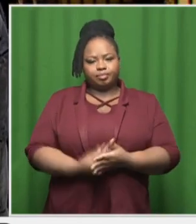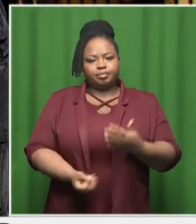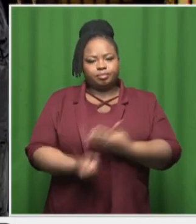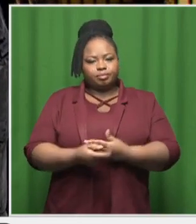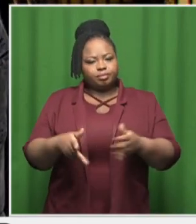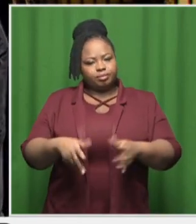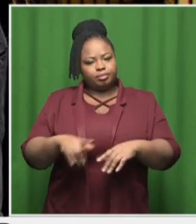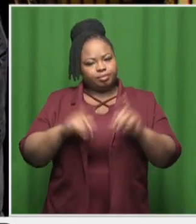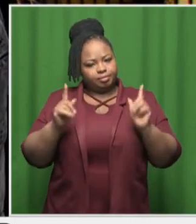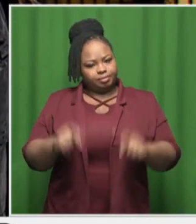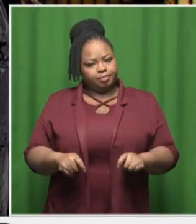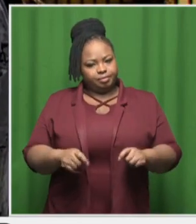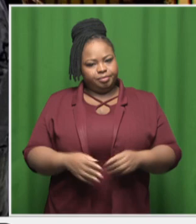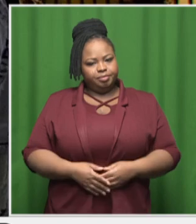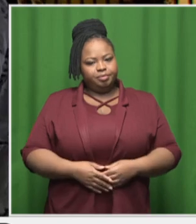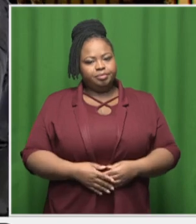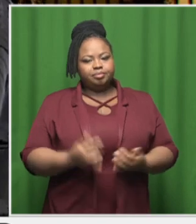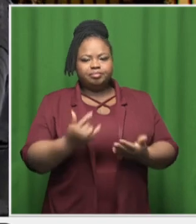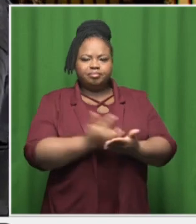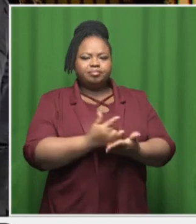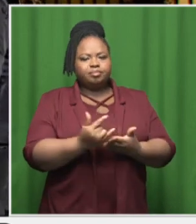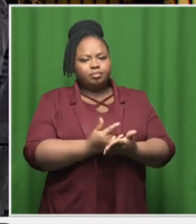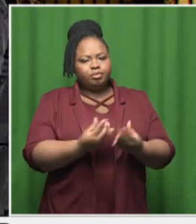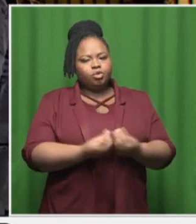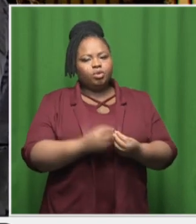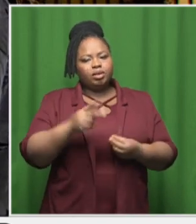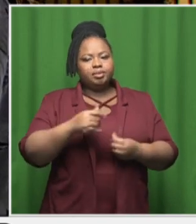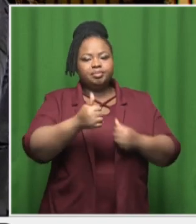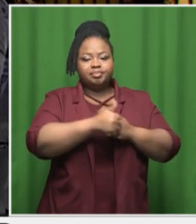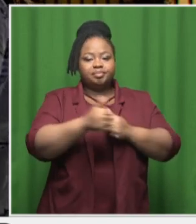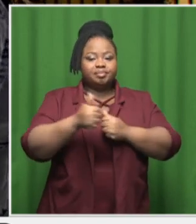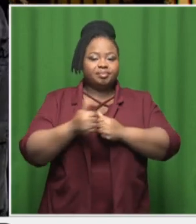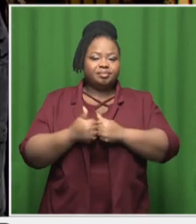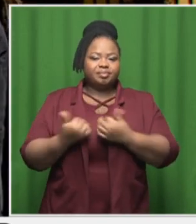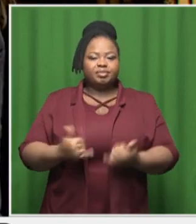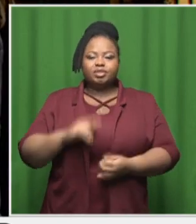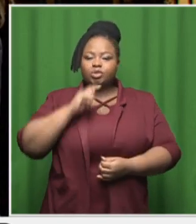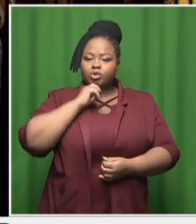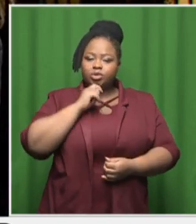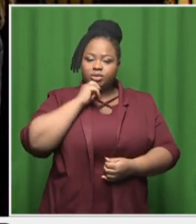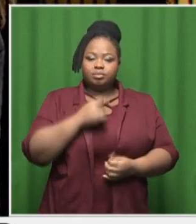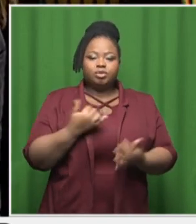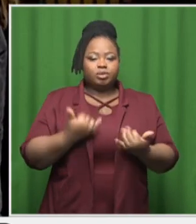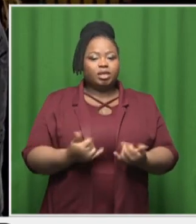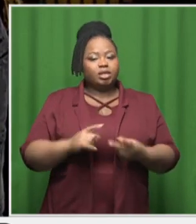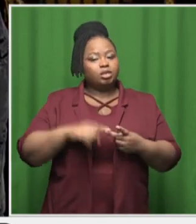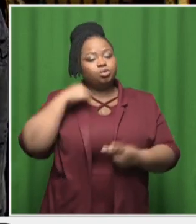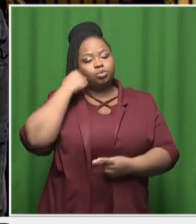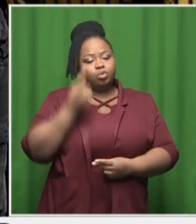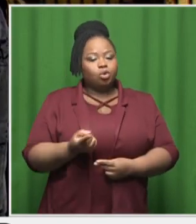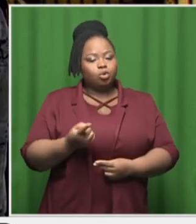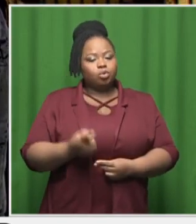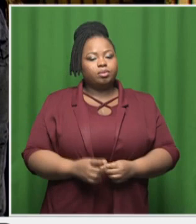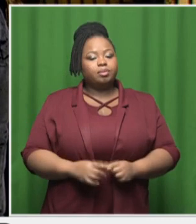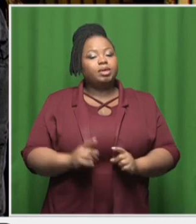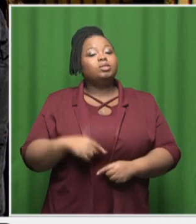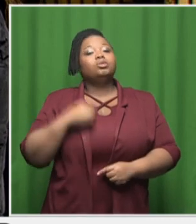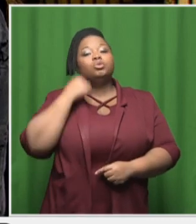rightfully so. We'll be speaking to quite a few stakeholders throughout the morning today and tomorrow. And of course,